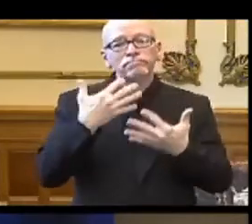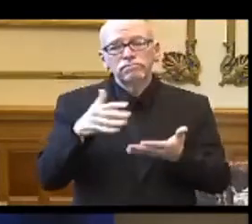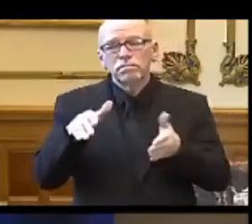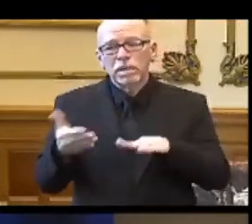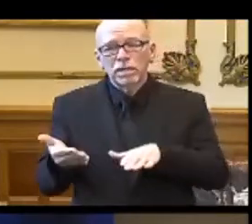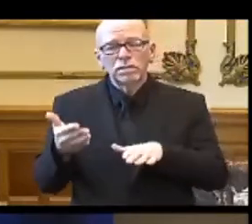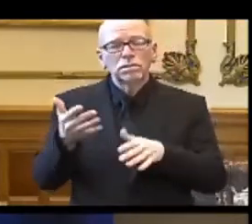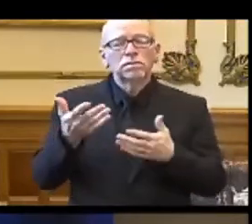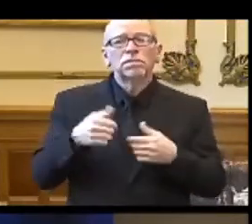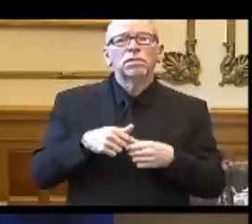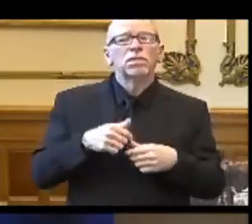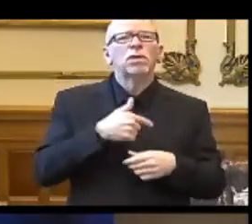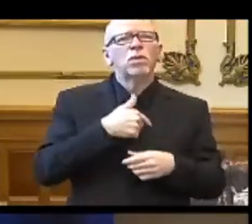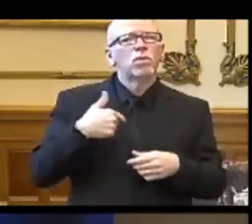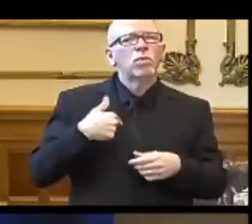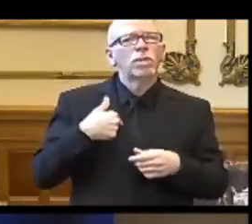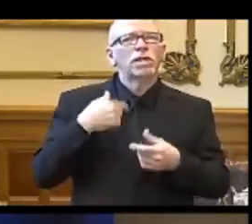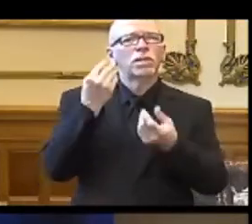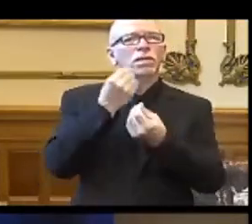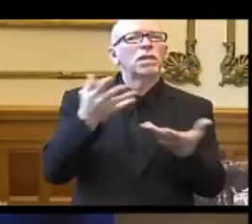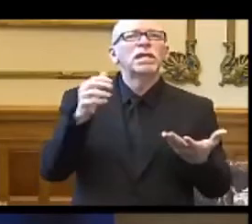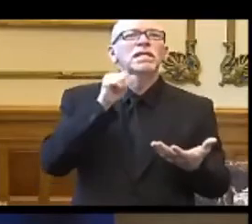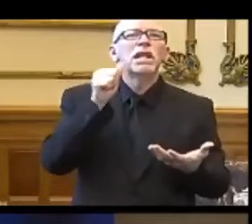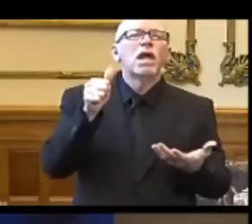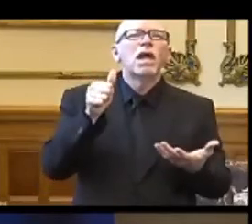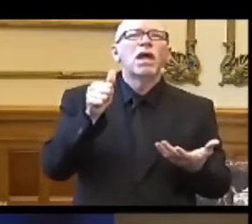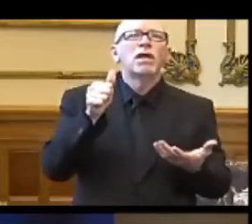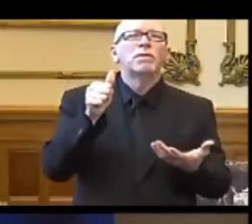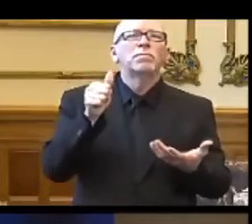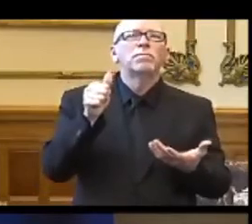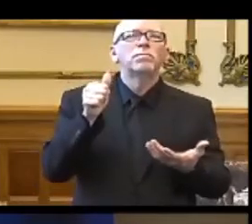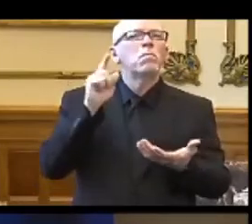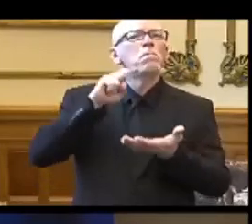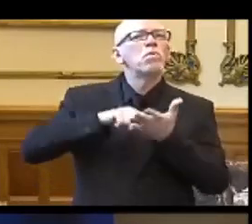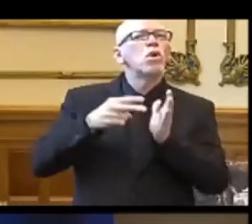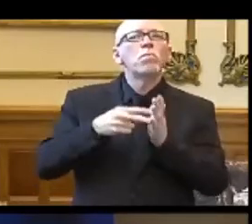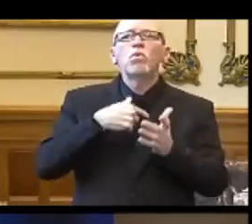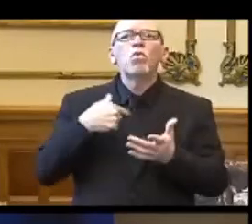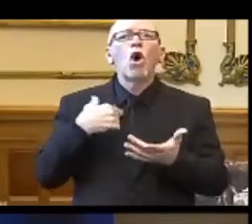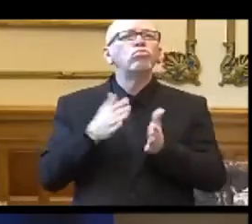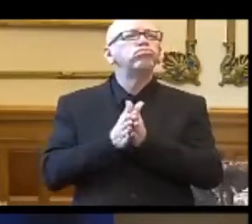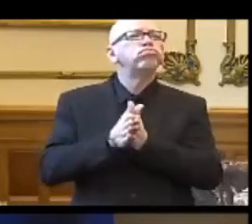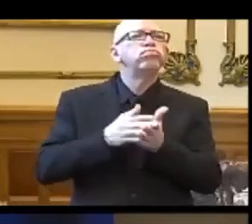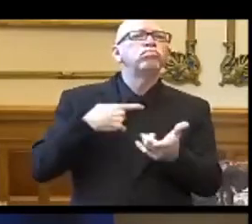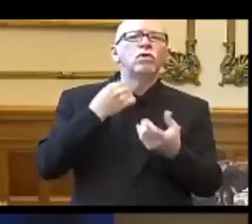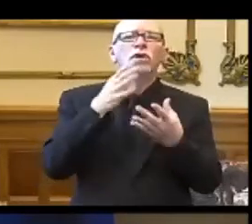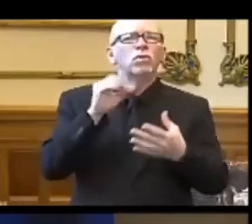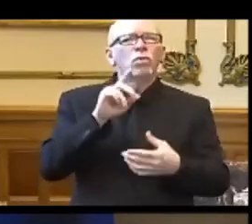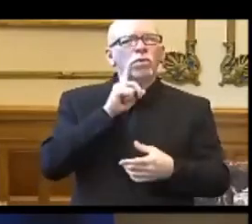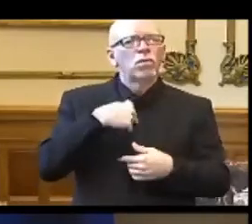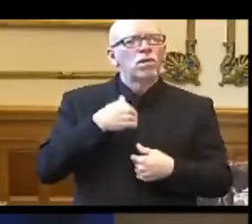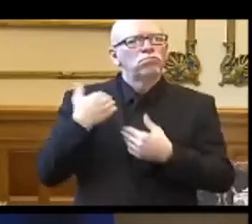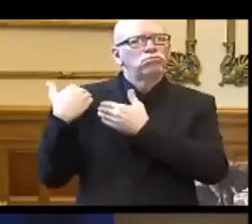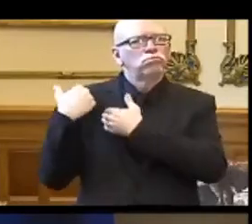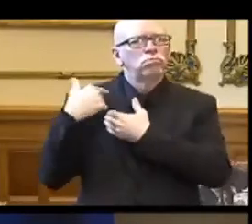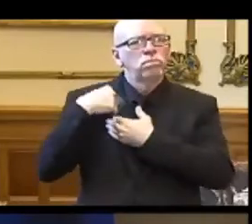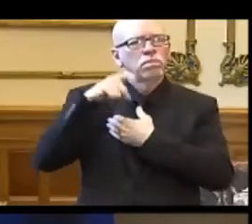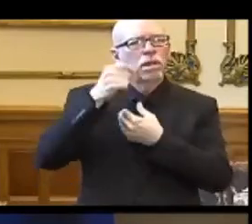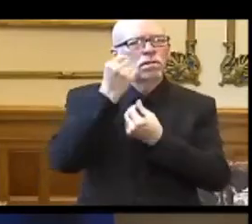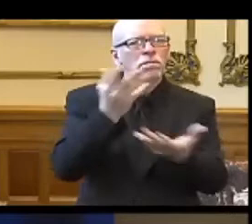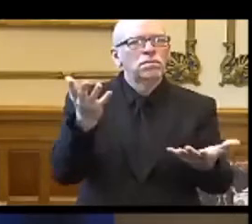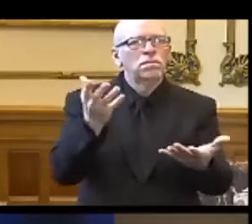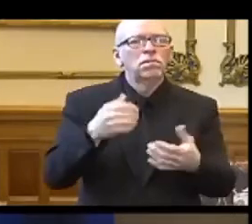on, we do that not out of choosing, but rather out of an obligation to make sure that